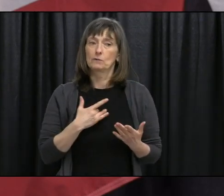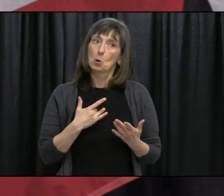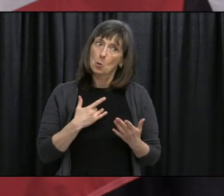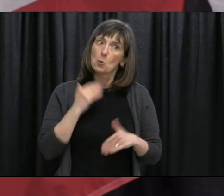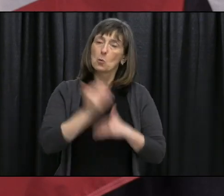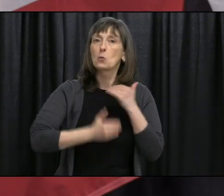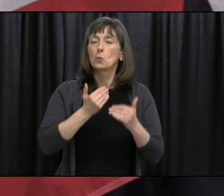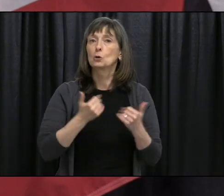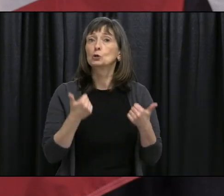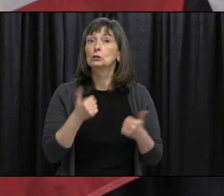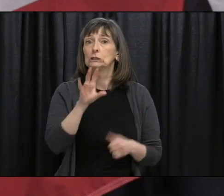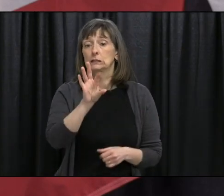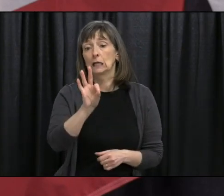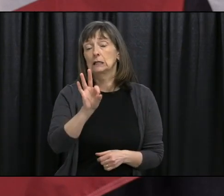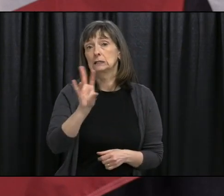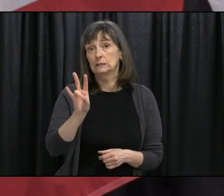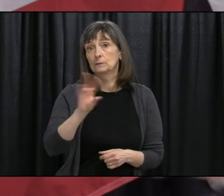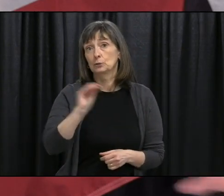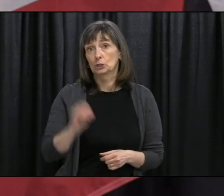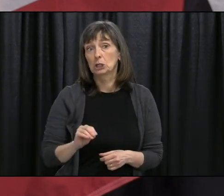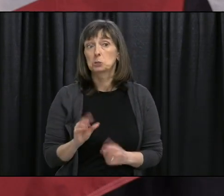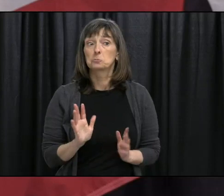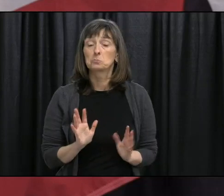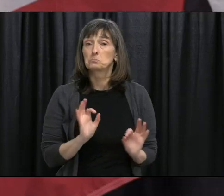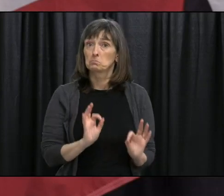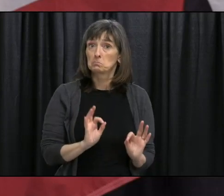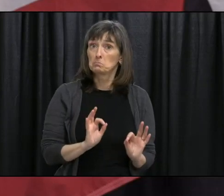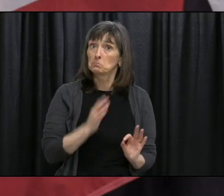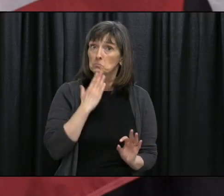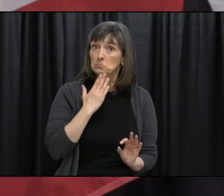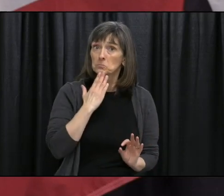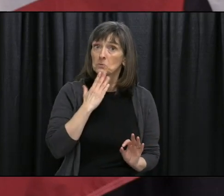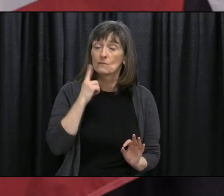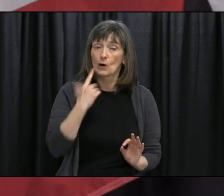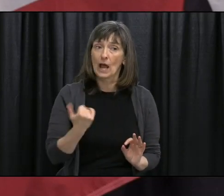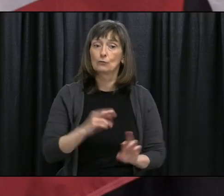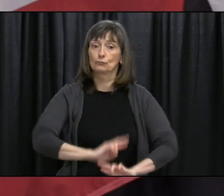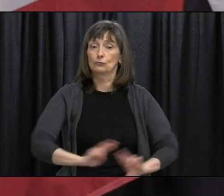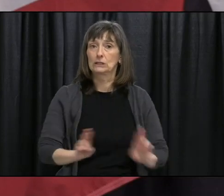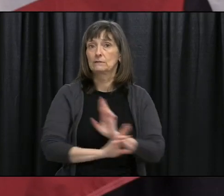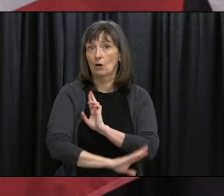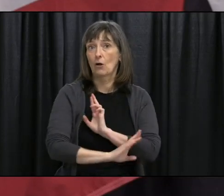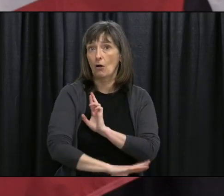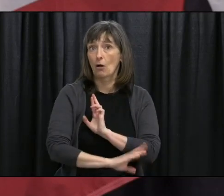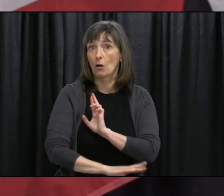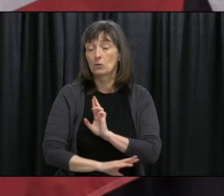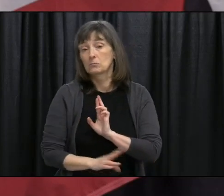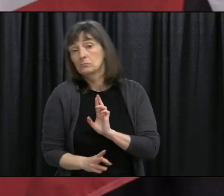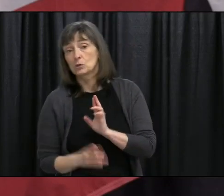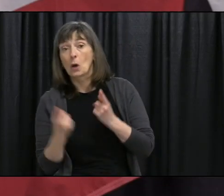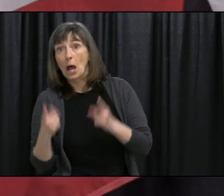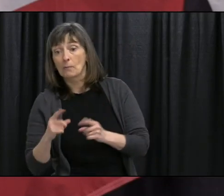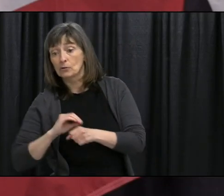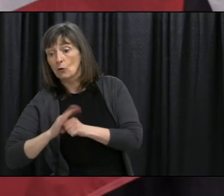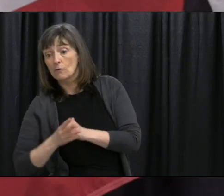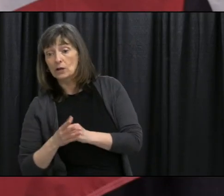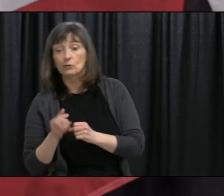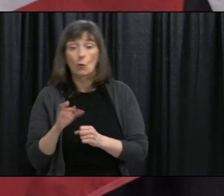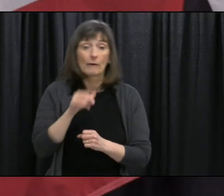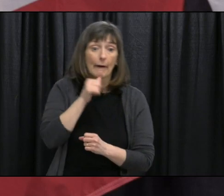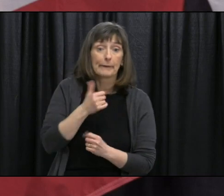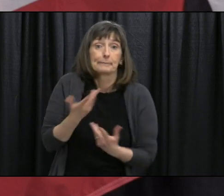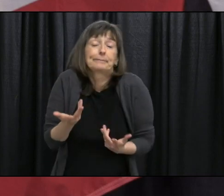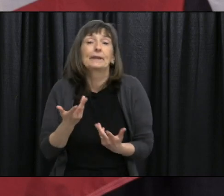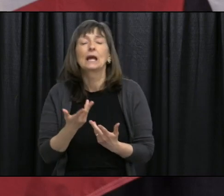ideally positioned to respond ideally for September of this year, regardless of what happens and what mechanism we